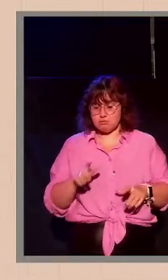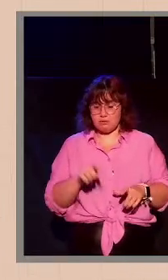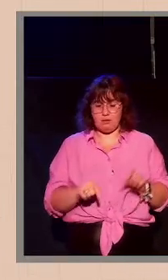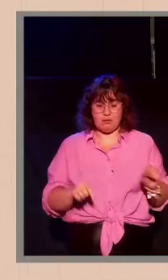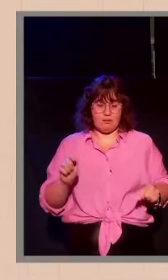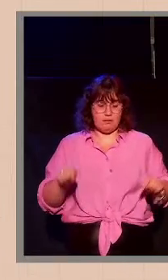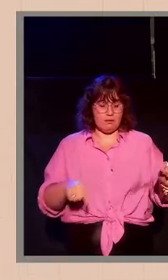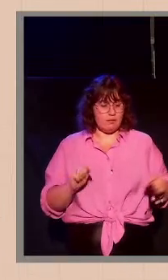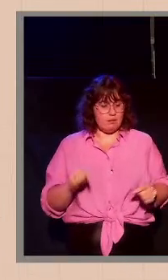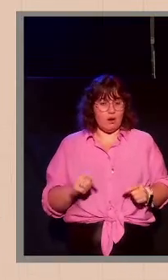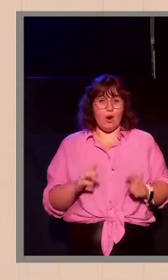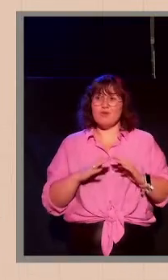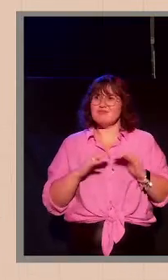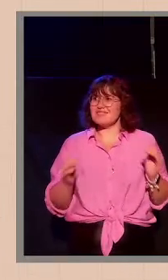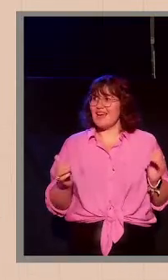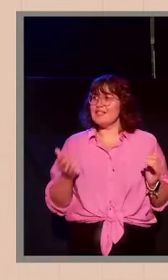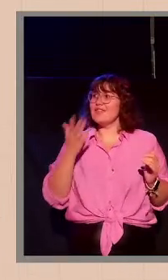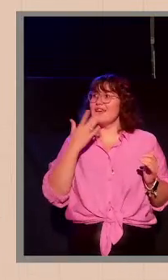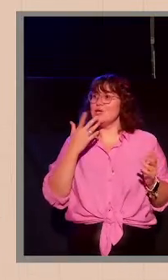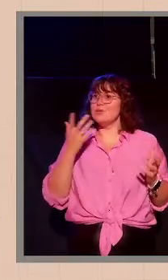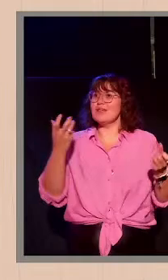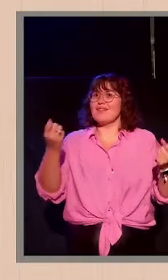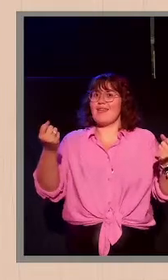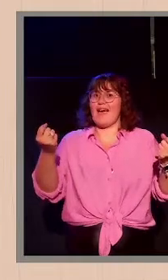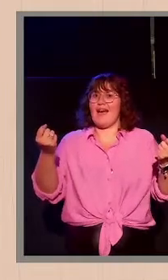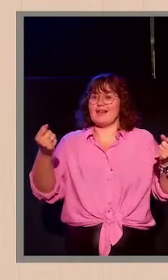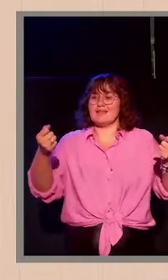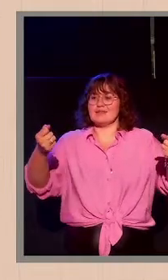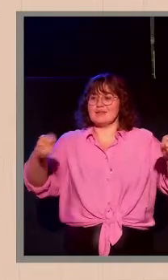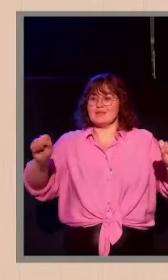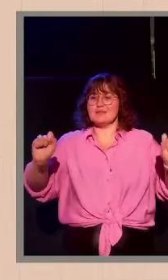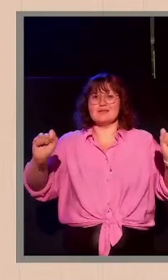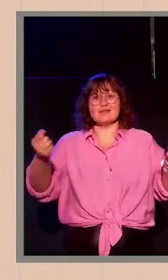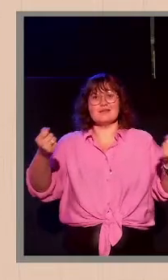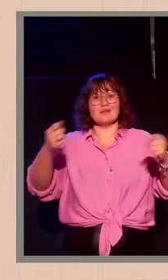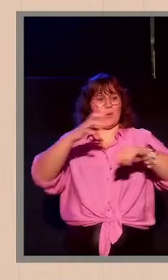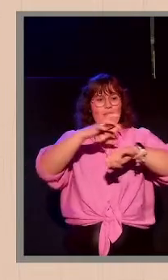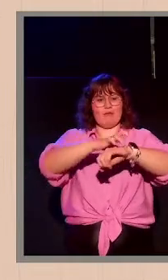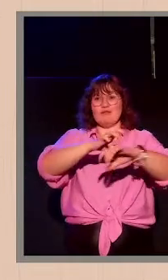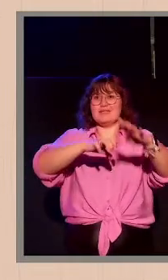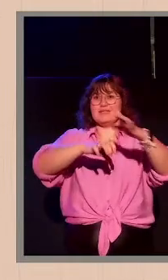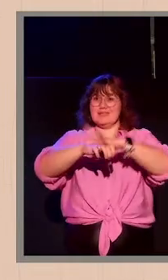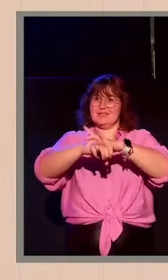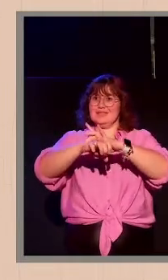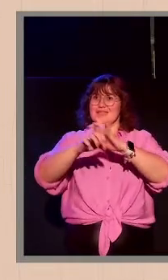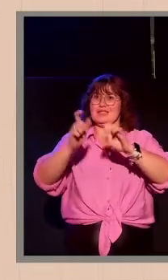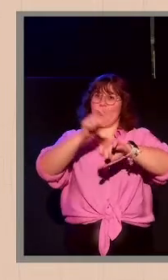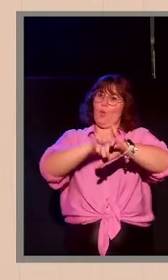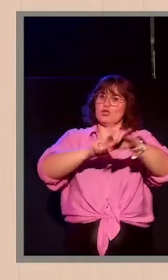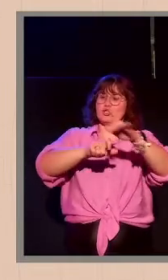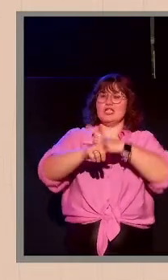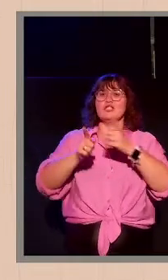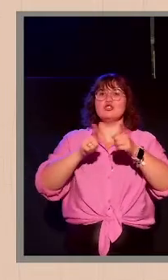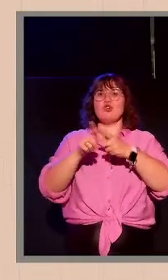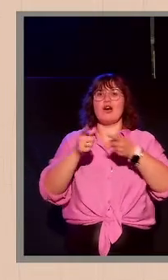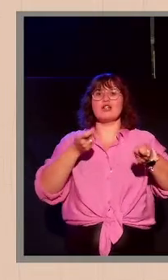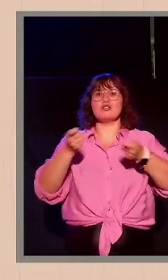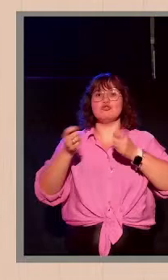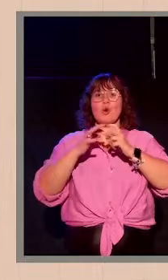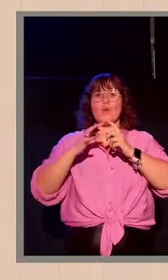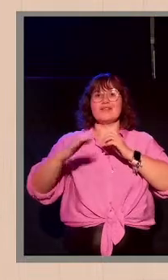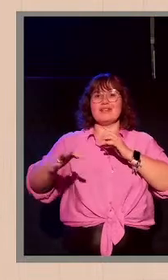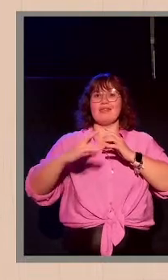they're using their hands, often with these things attached with those watches, to control bits of the